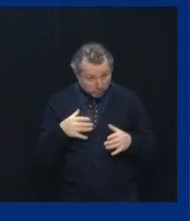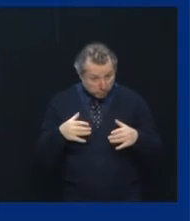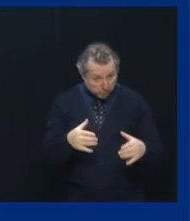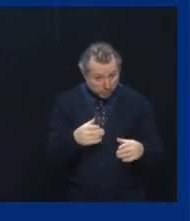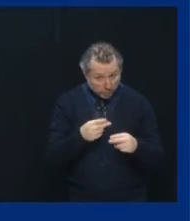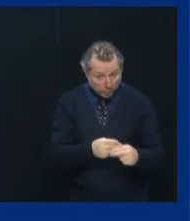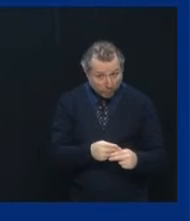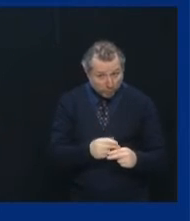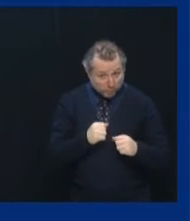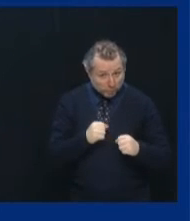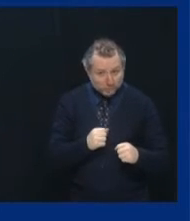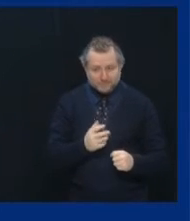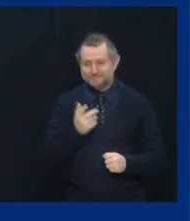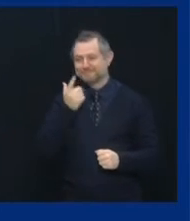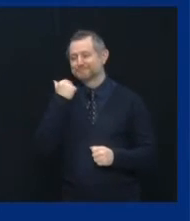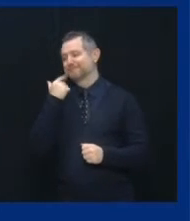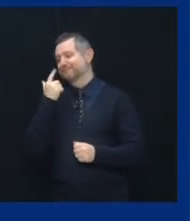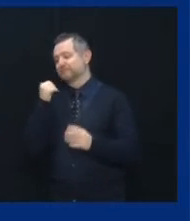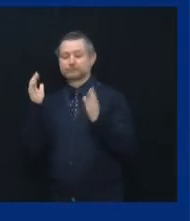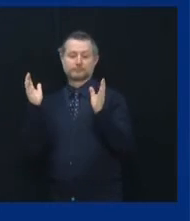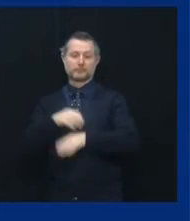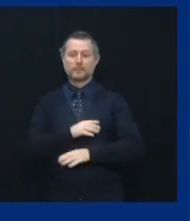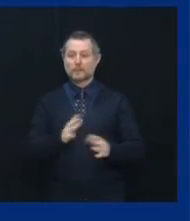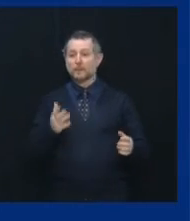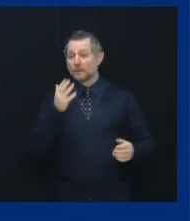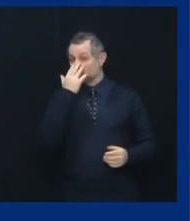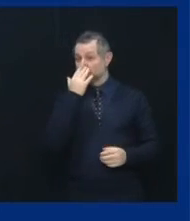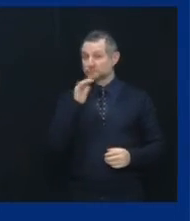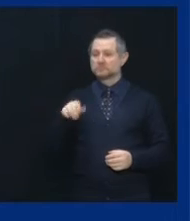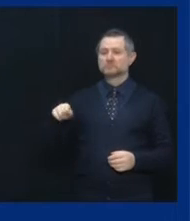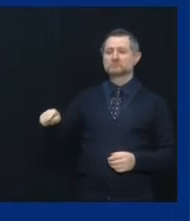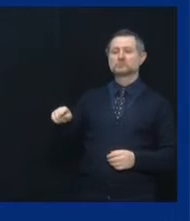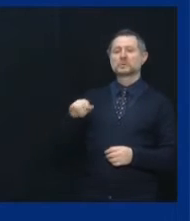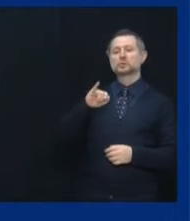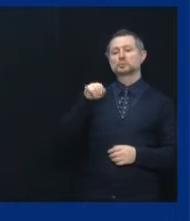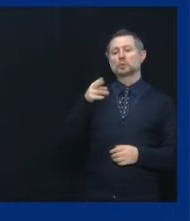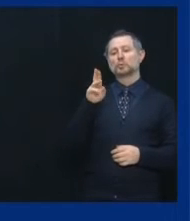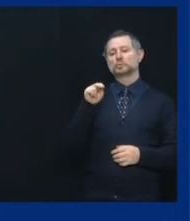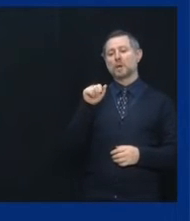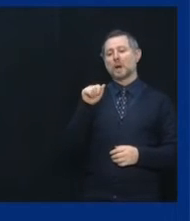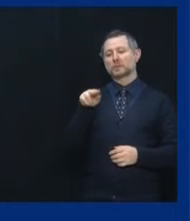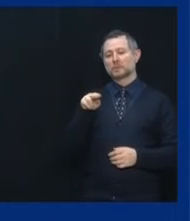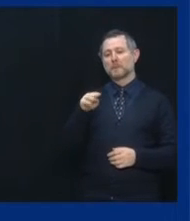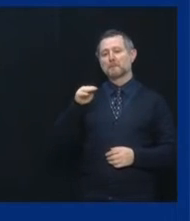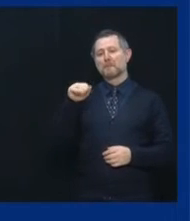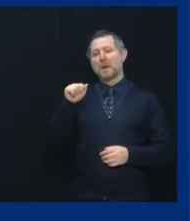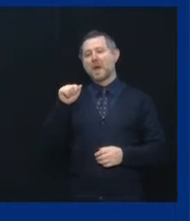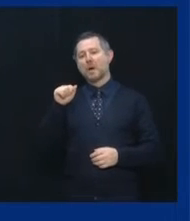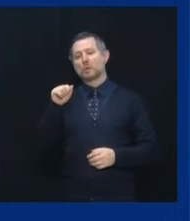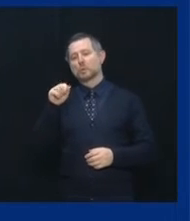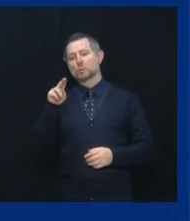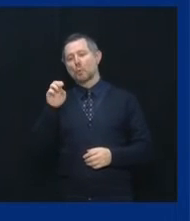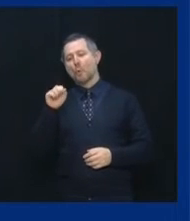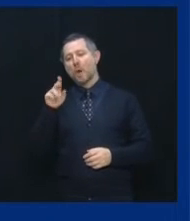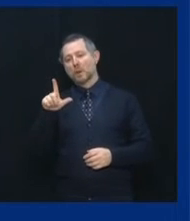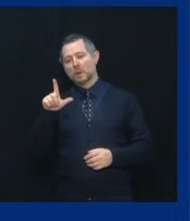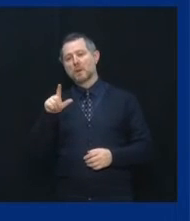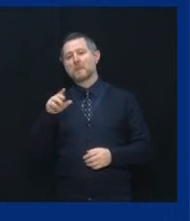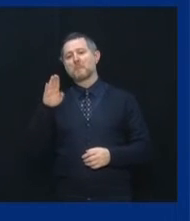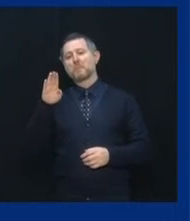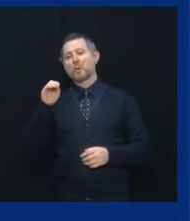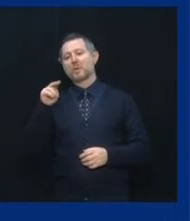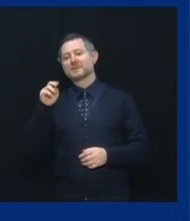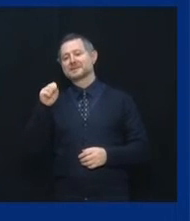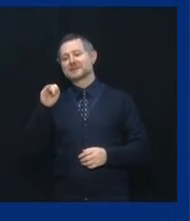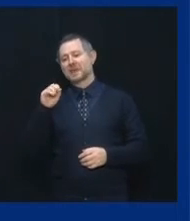operator. Governor, you now have Juan Manuel Benitez from New York 1. Juan, your line is now open. Please unmute